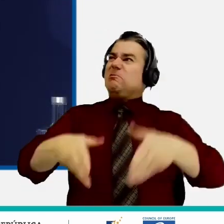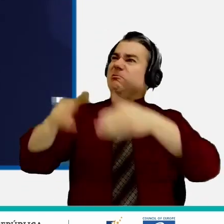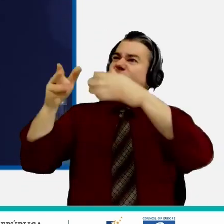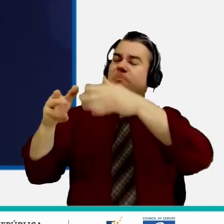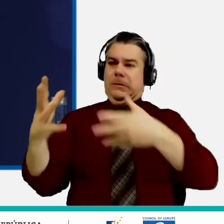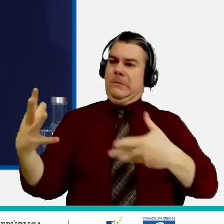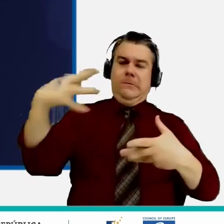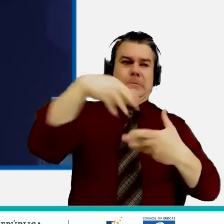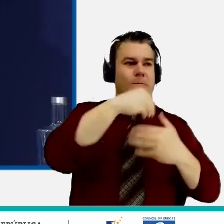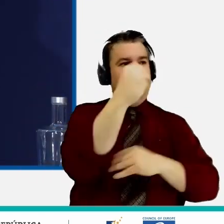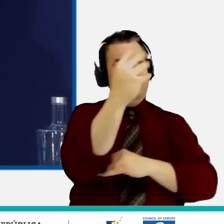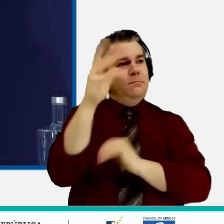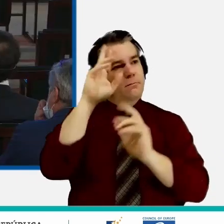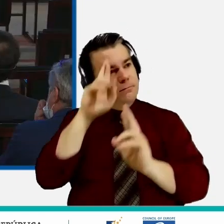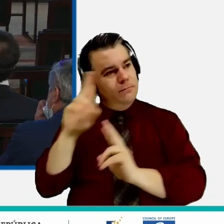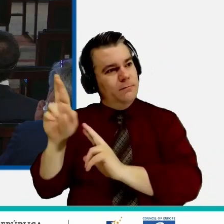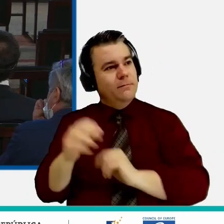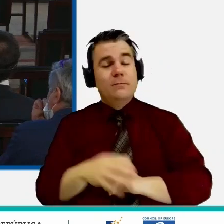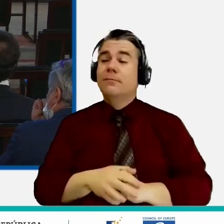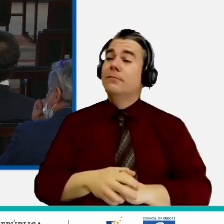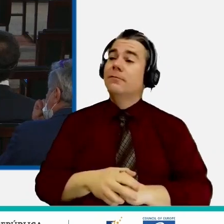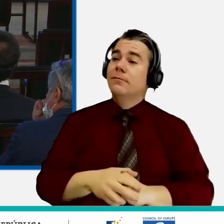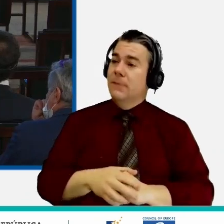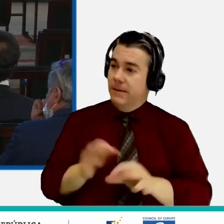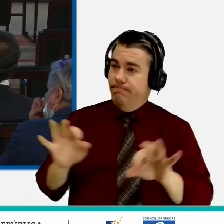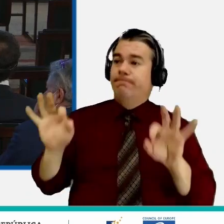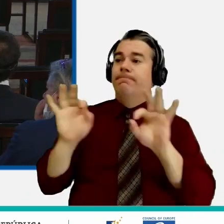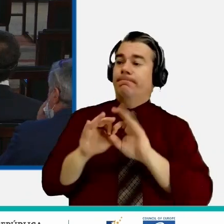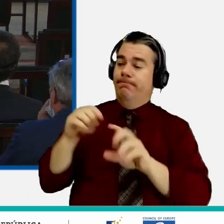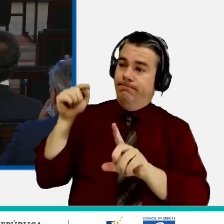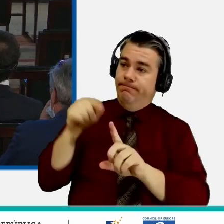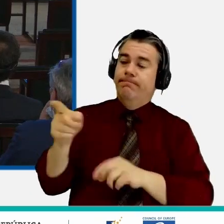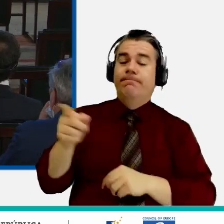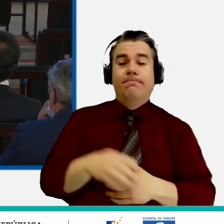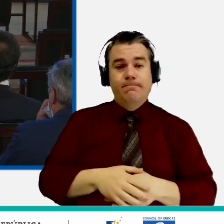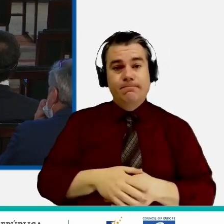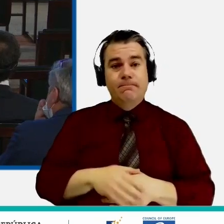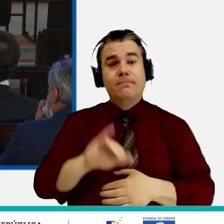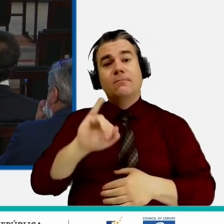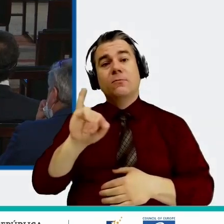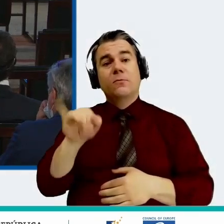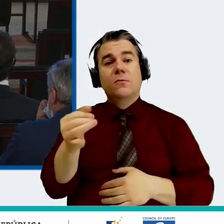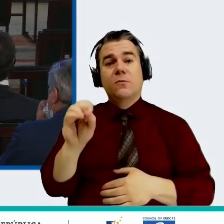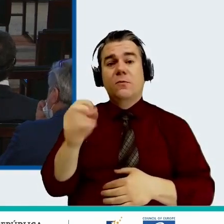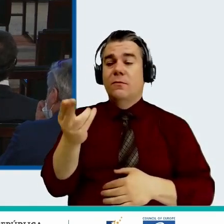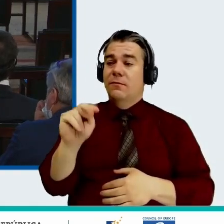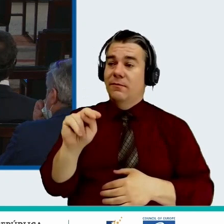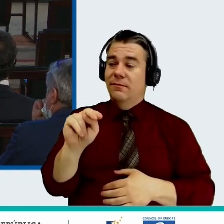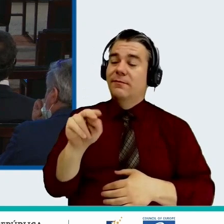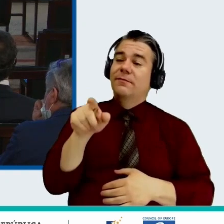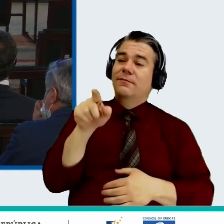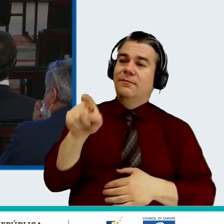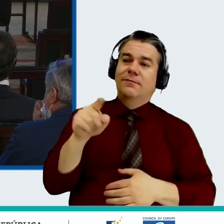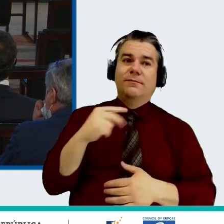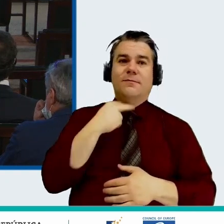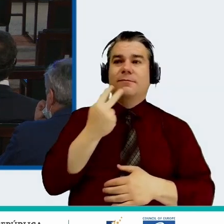also towards nature. Very, very important point. And John, you have the last floor since you're in a way the voice of